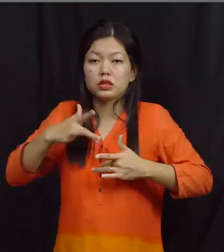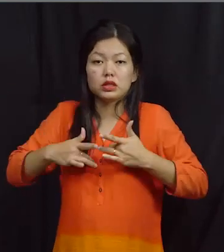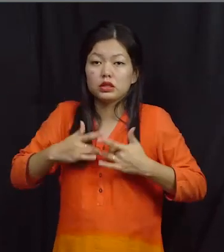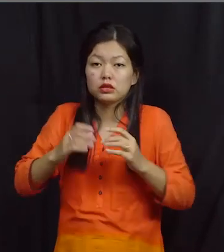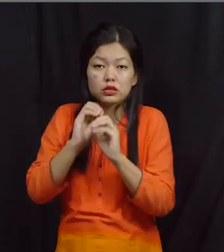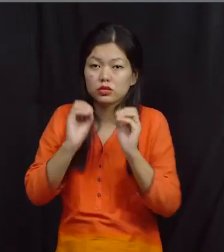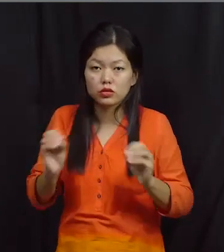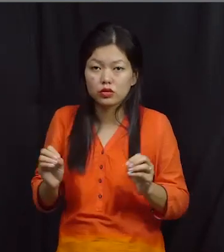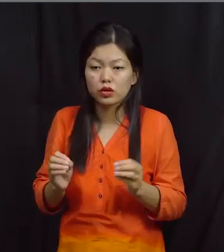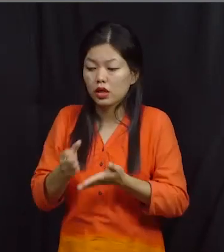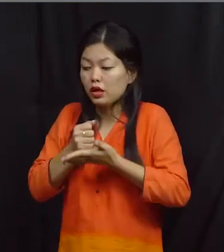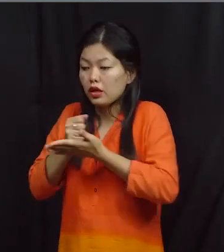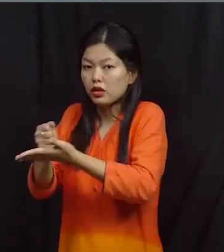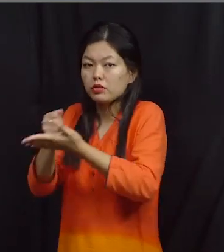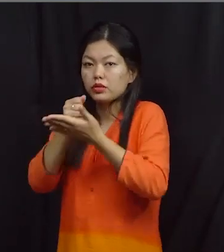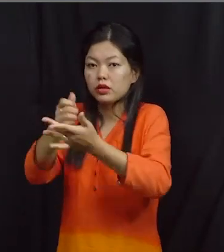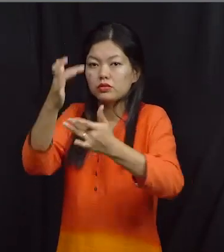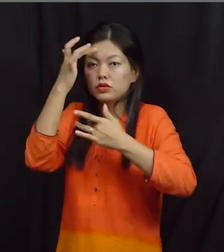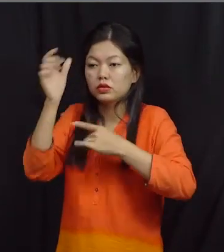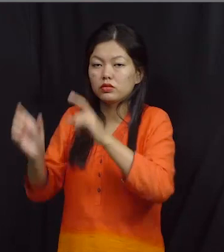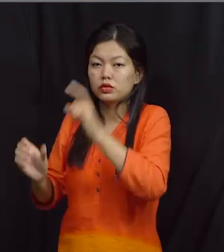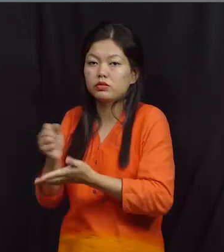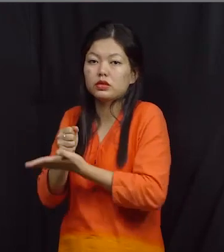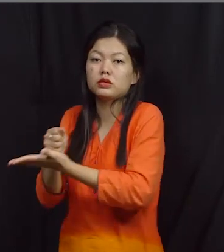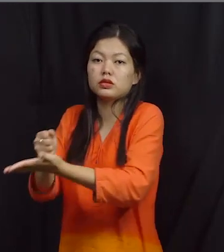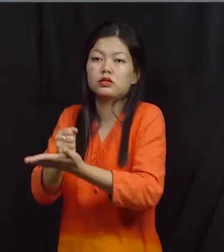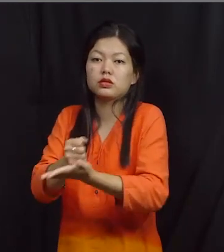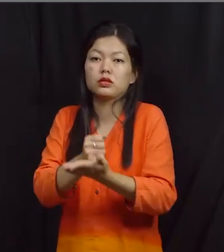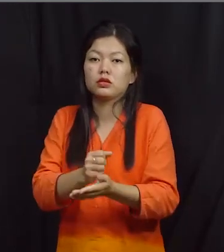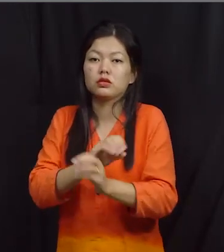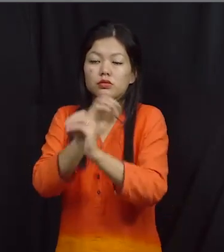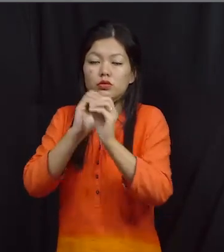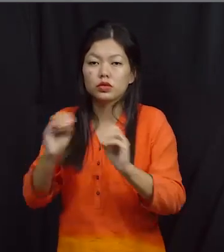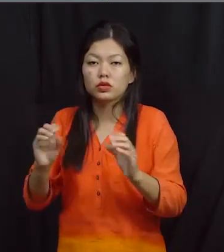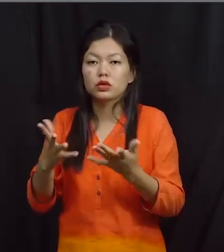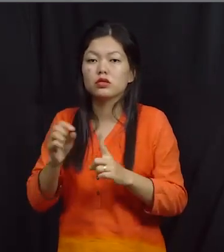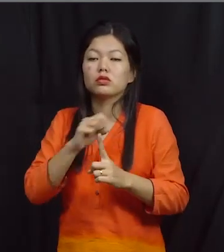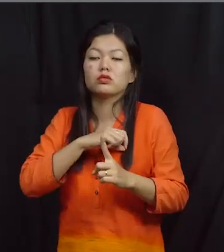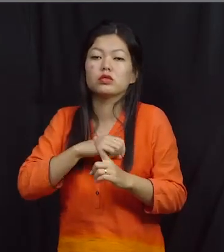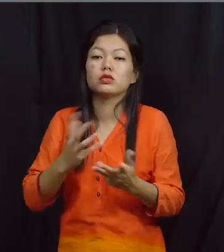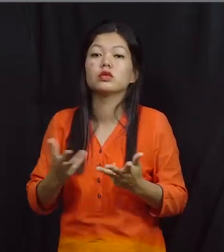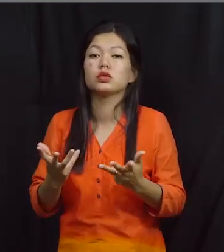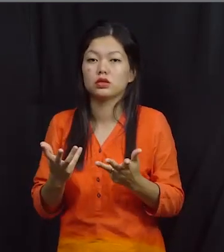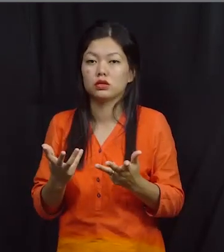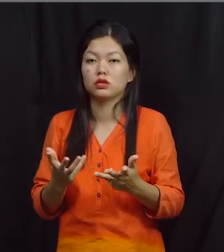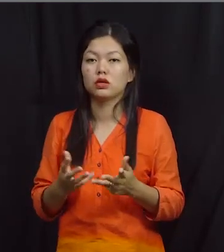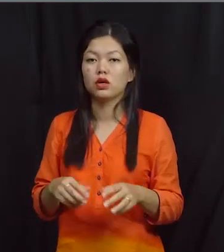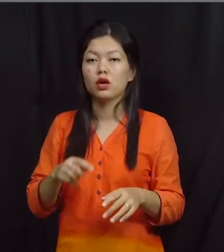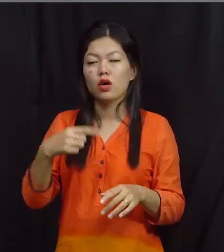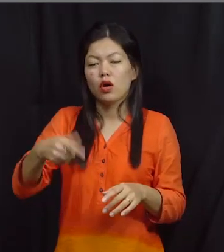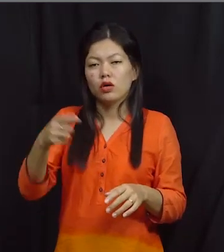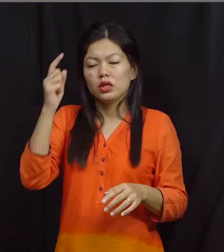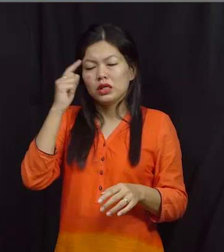of education is turning into a disadvantage, isn't it? So likewise in other jobs also, if we become